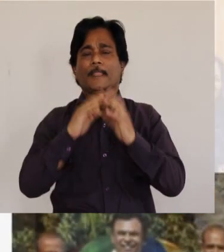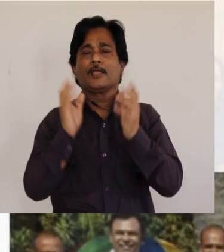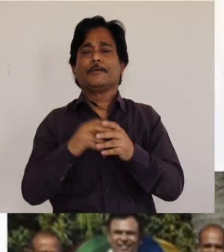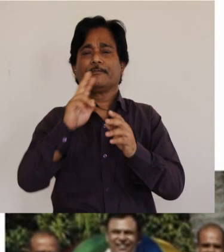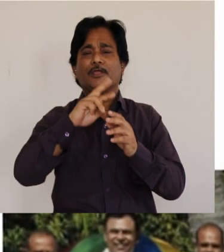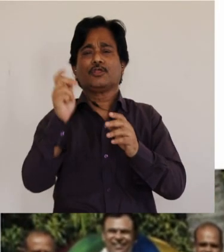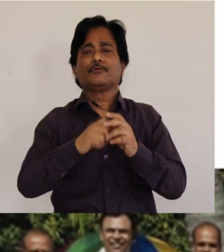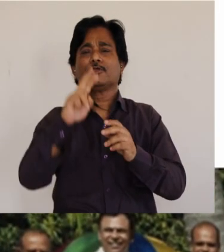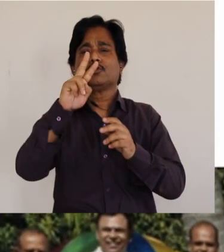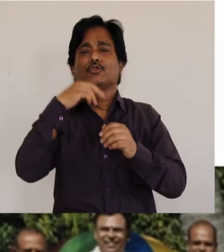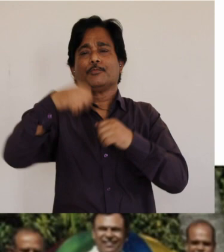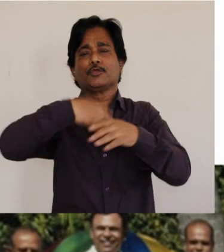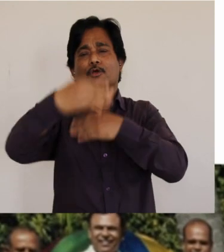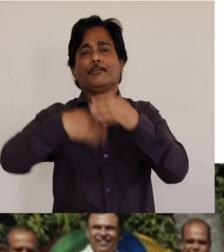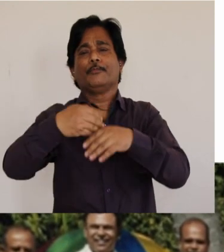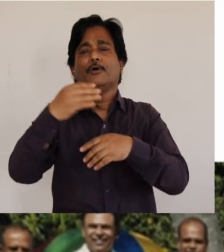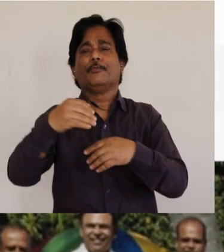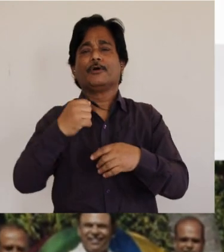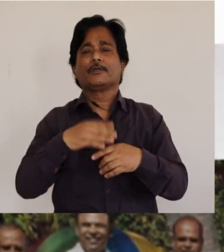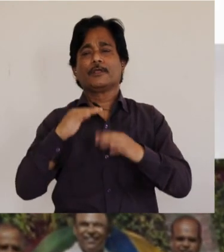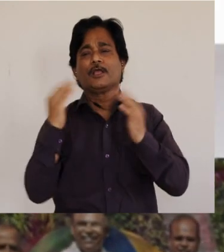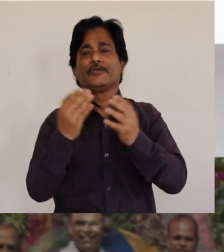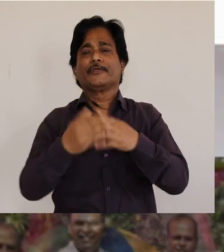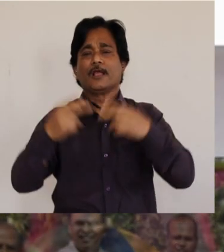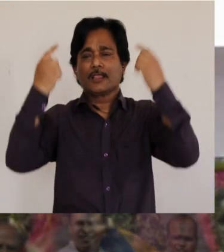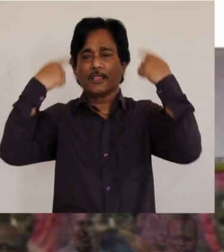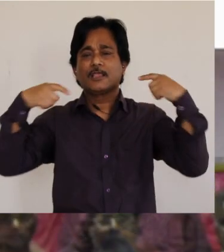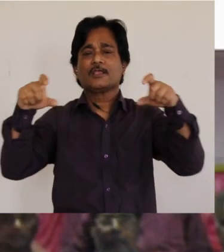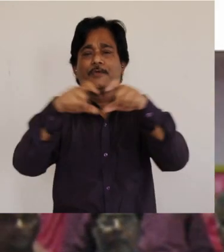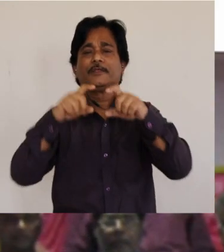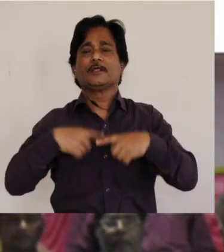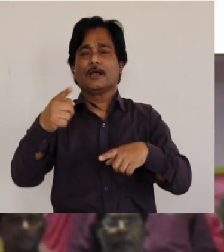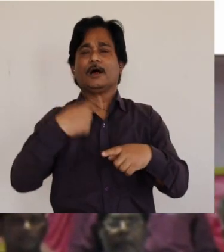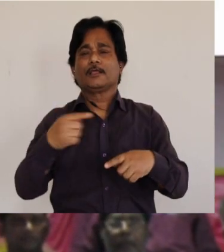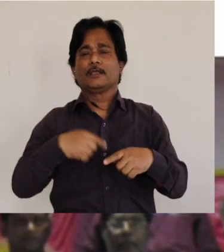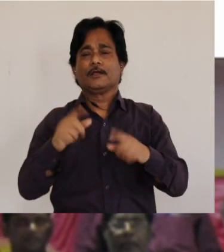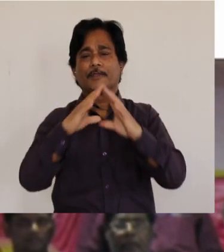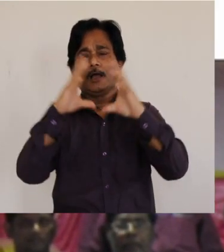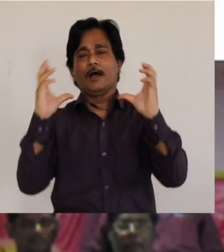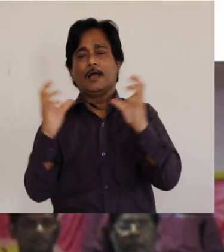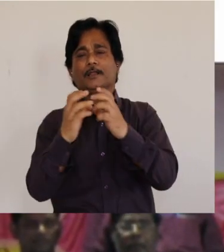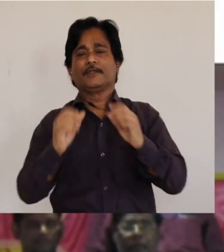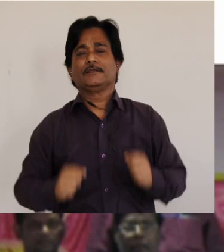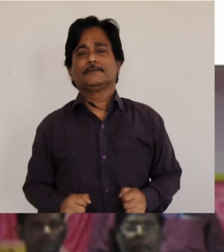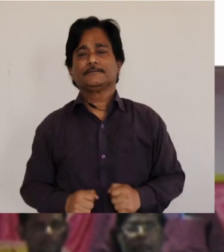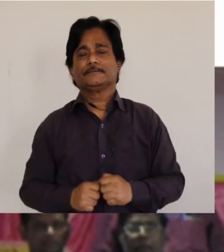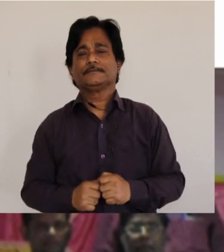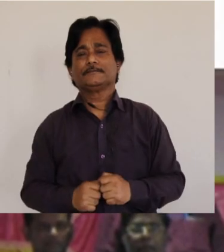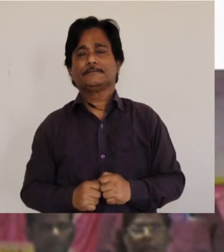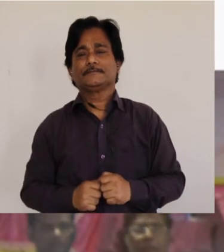Every 2 or 3 years, AHI organizes a reunion seminar for strengthening network among its alumni.